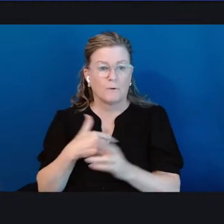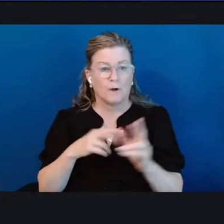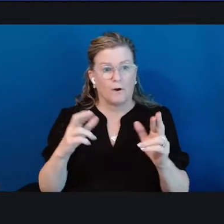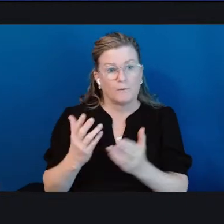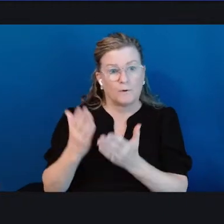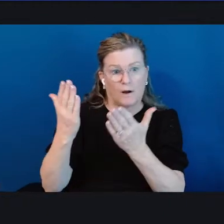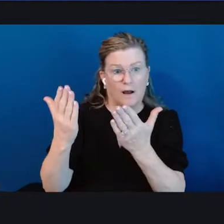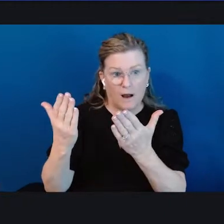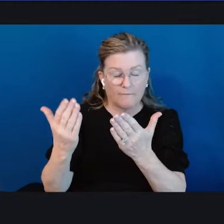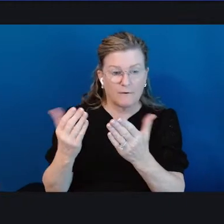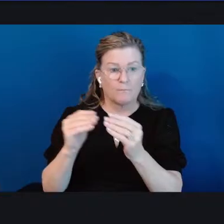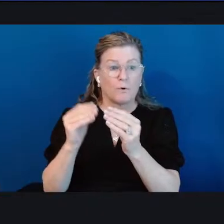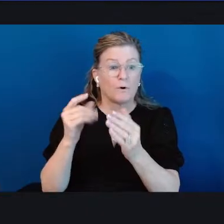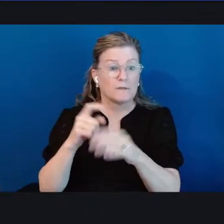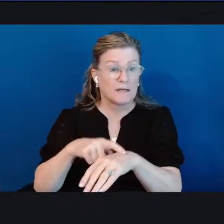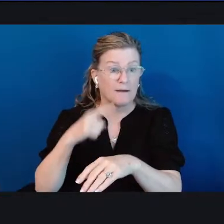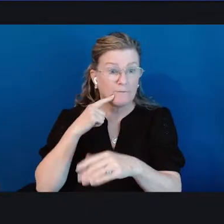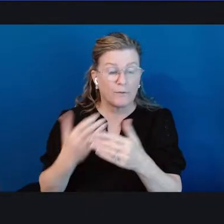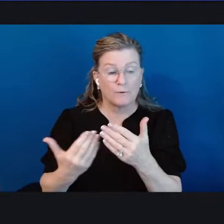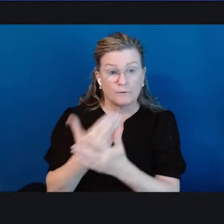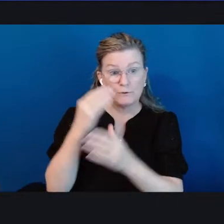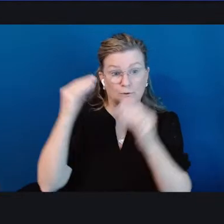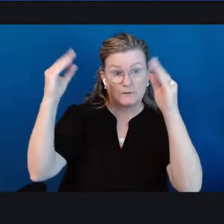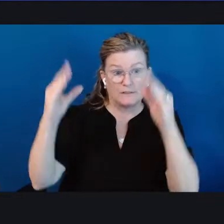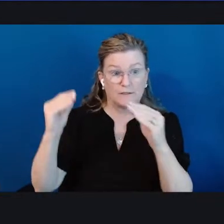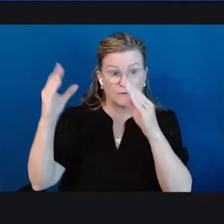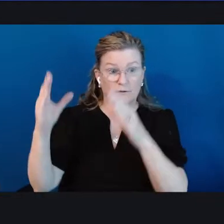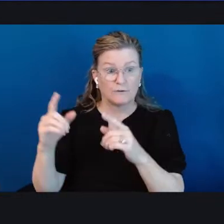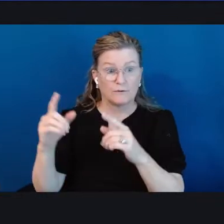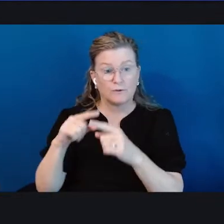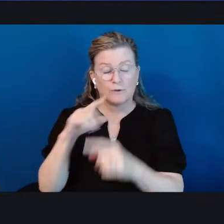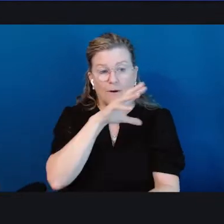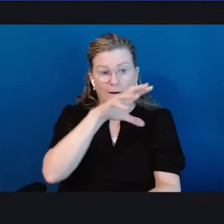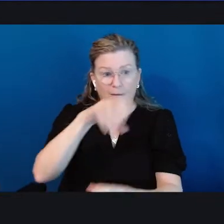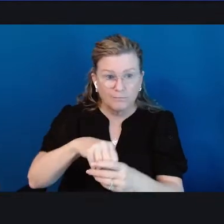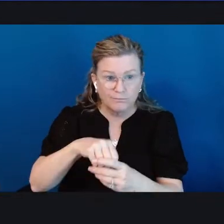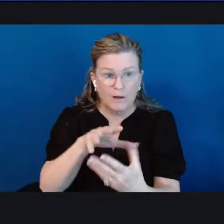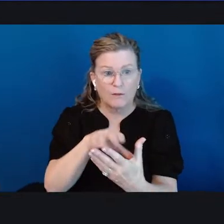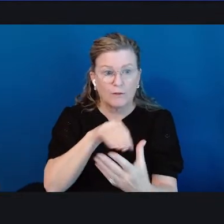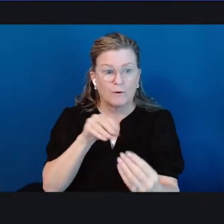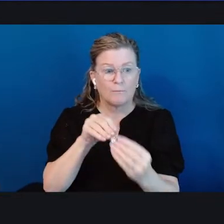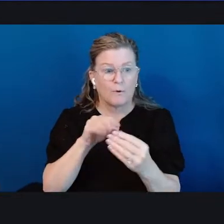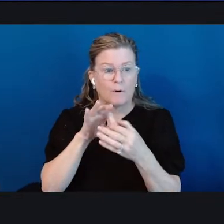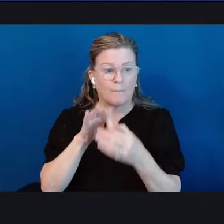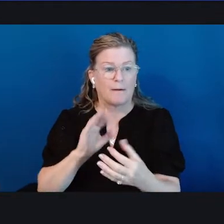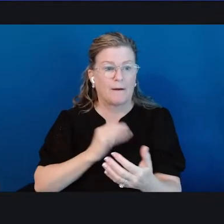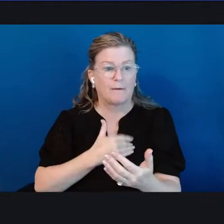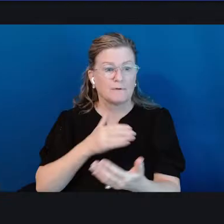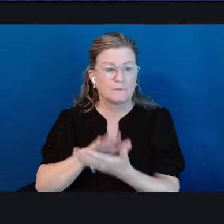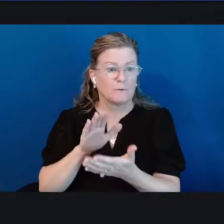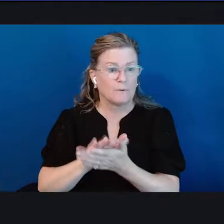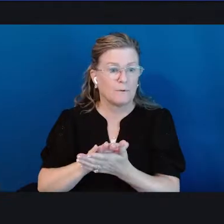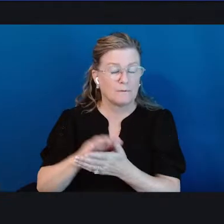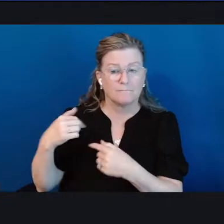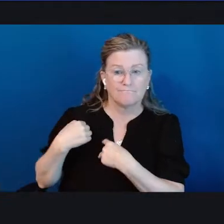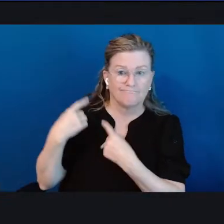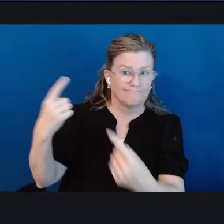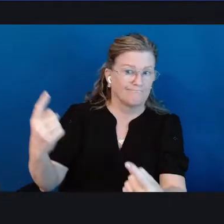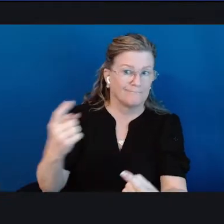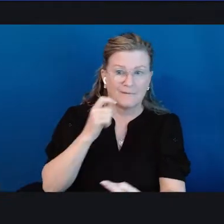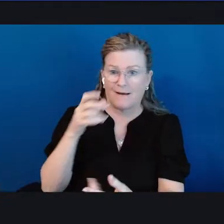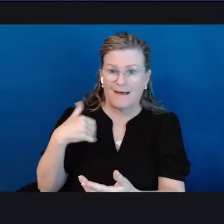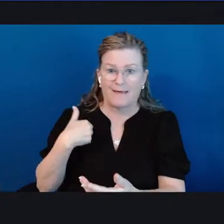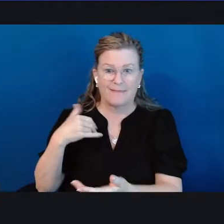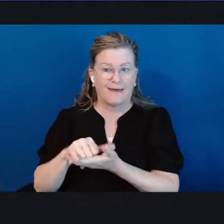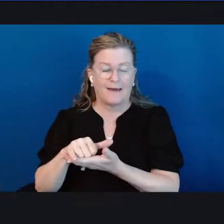the new hires to be able to engage and learn more about the school. We haven't had that in the past. And